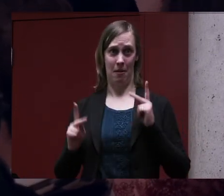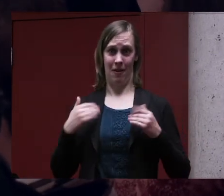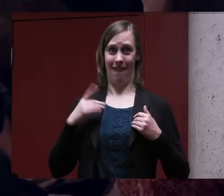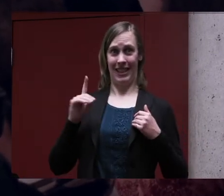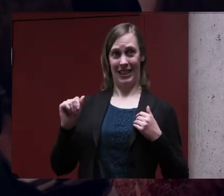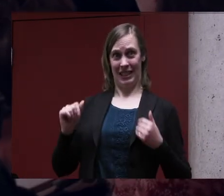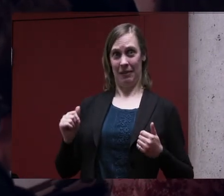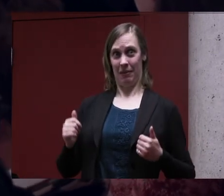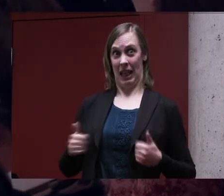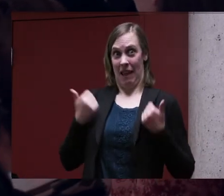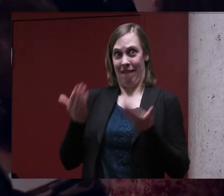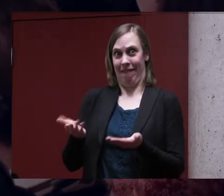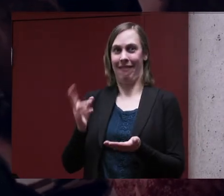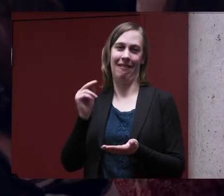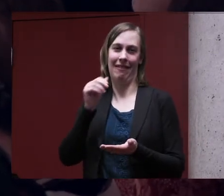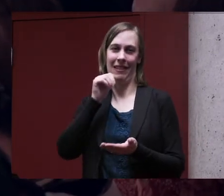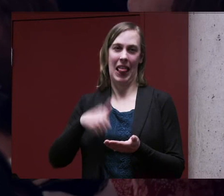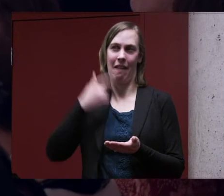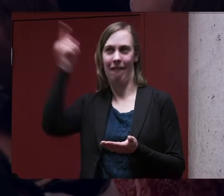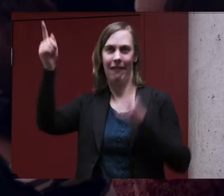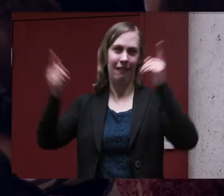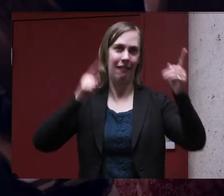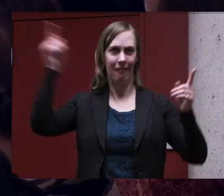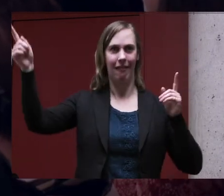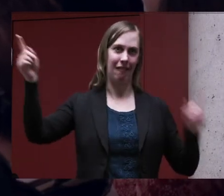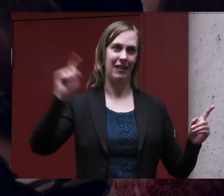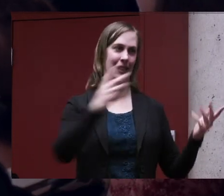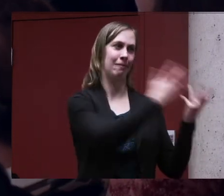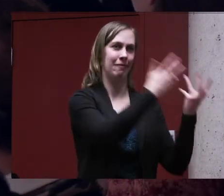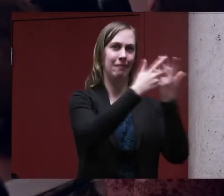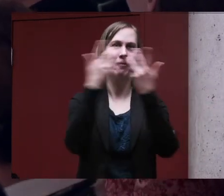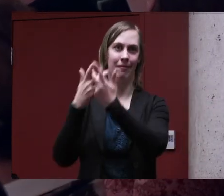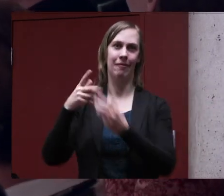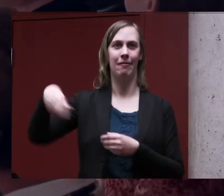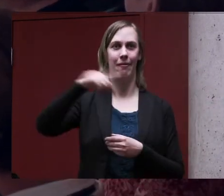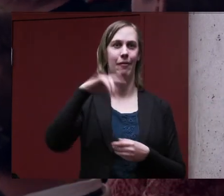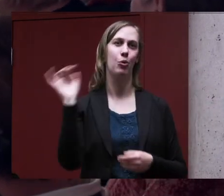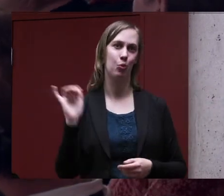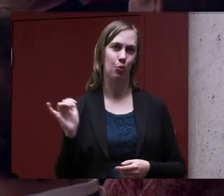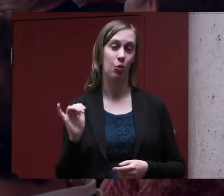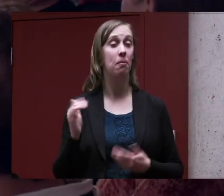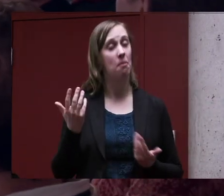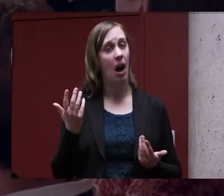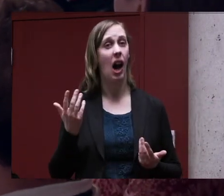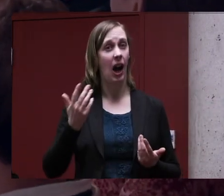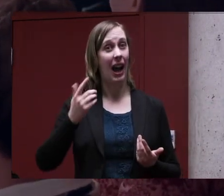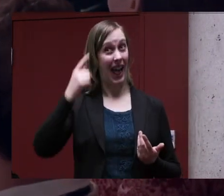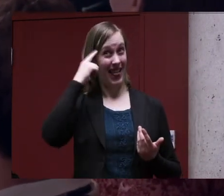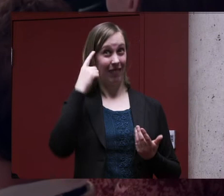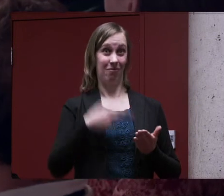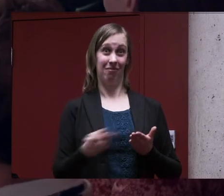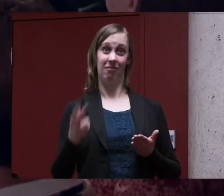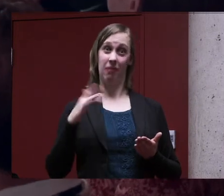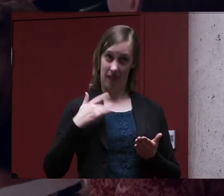So, yeah. So I, to be honest with you, I think that we're making some headway. And I think